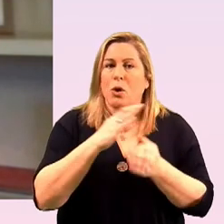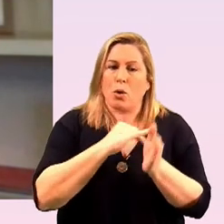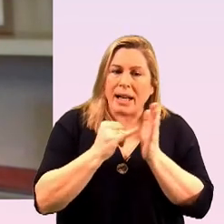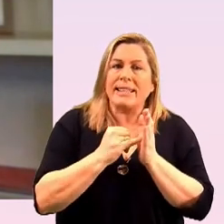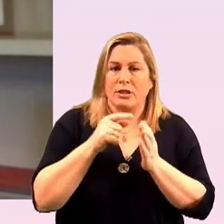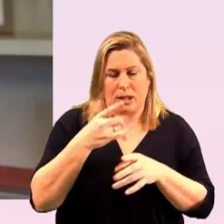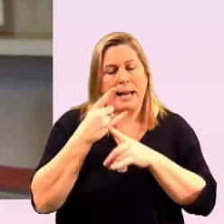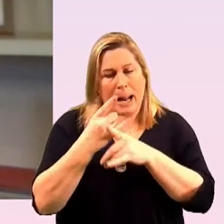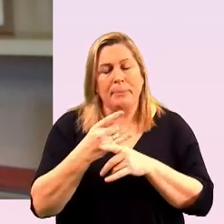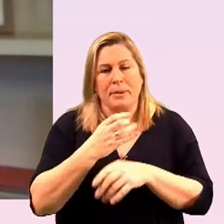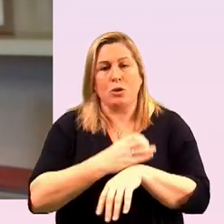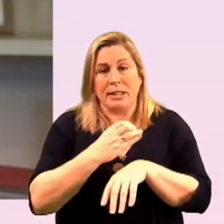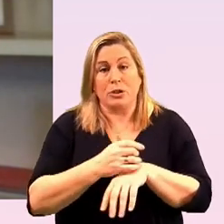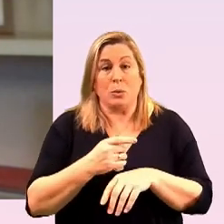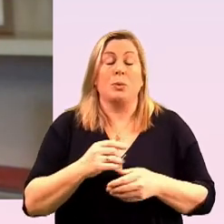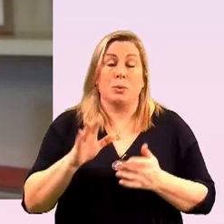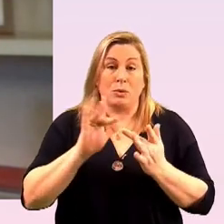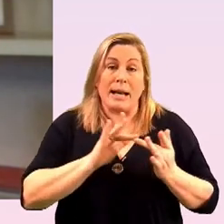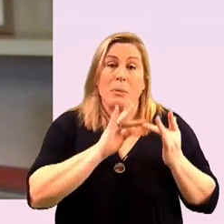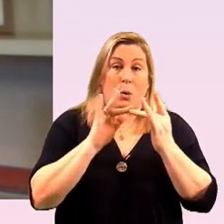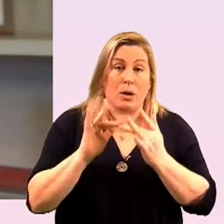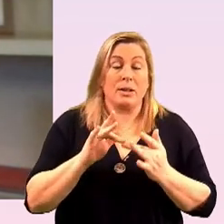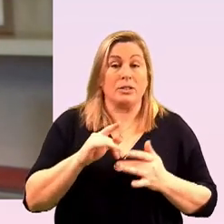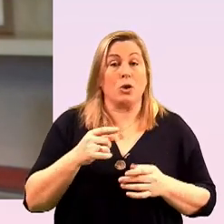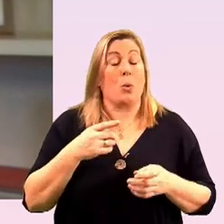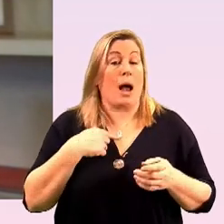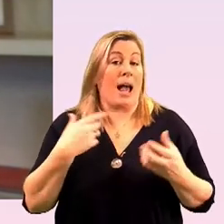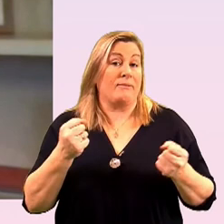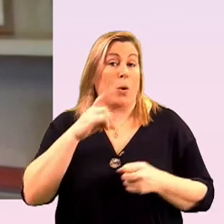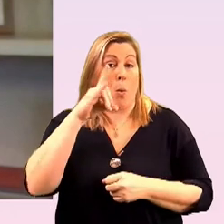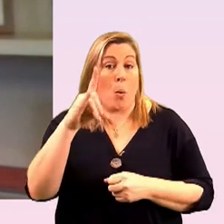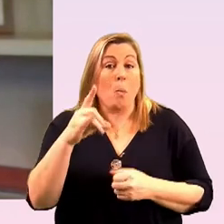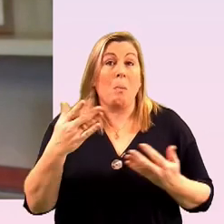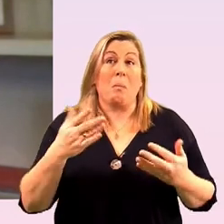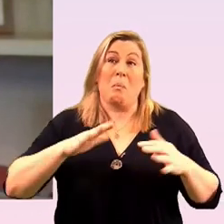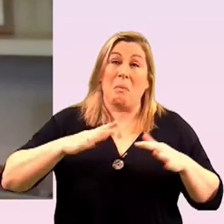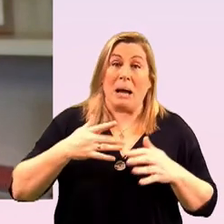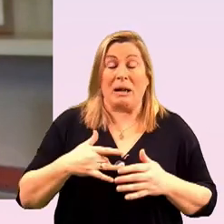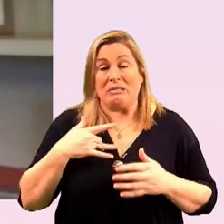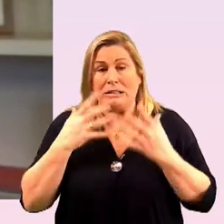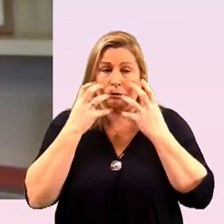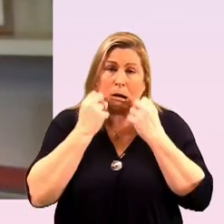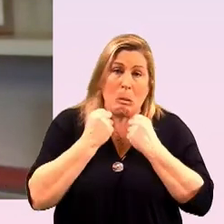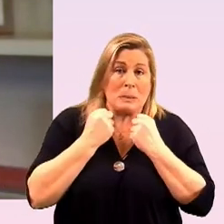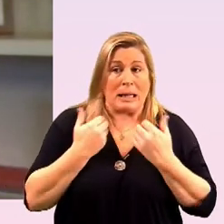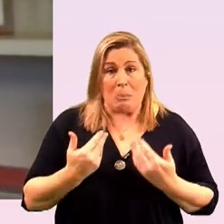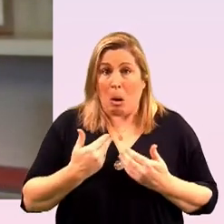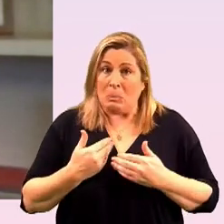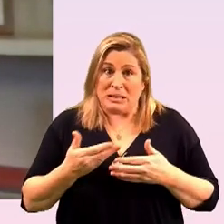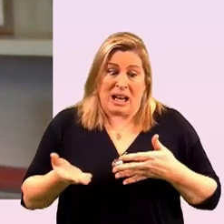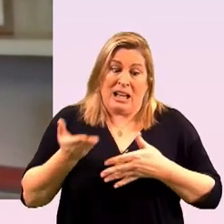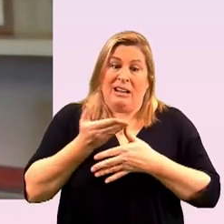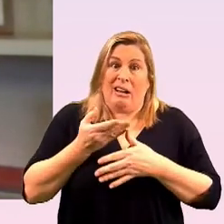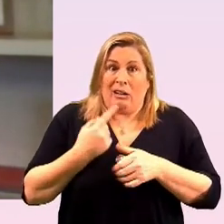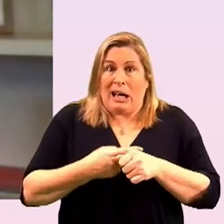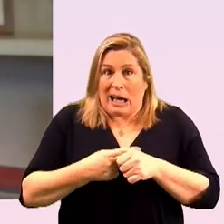continue that. And I do have a hope, even though it seems gloomy right now,